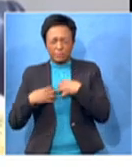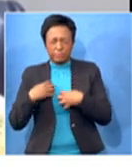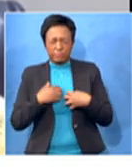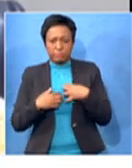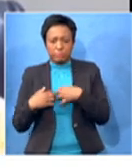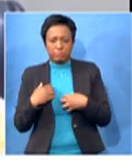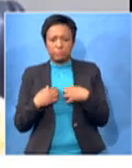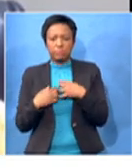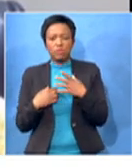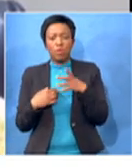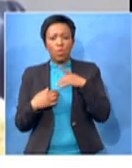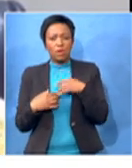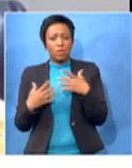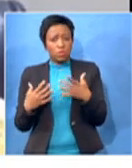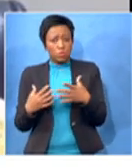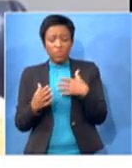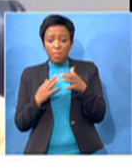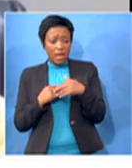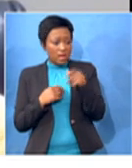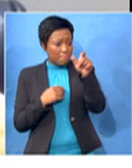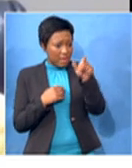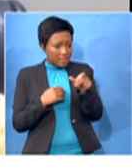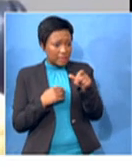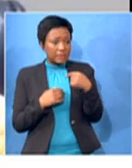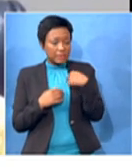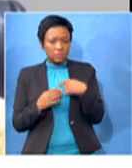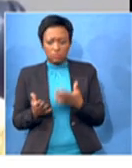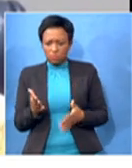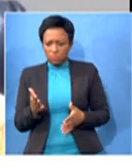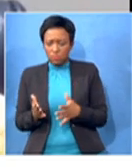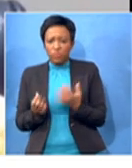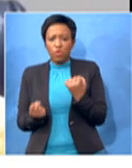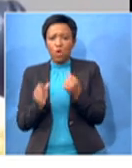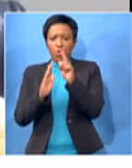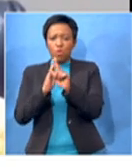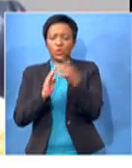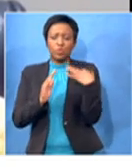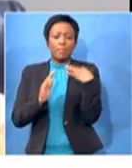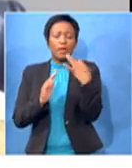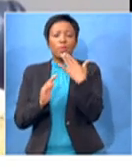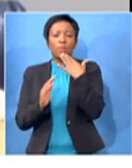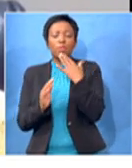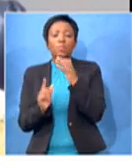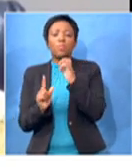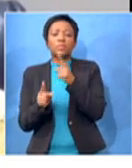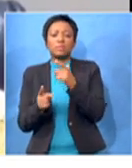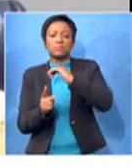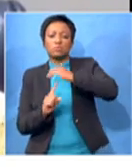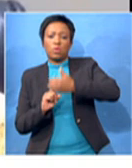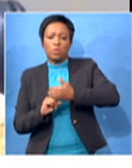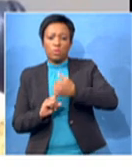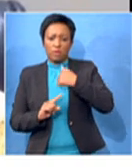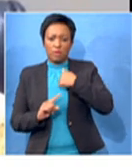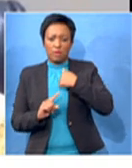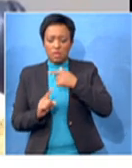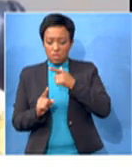mean, it takes a lot from any individual to go before a court, apply for a protection order, and then take that protection